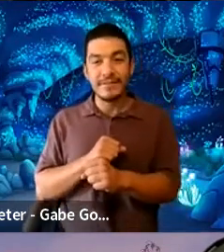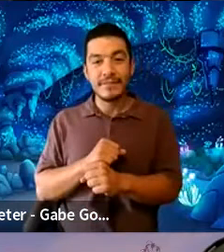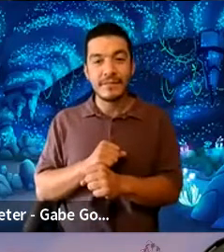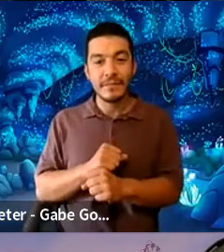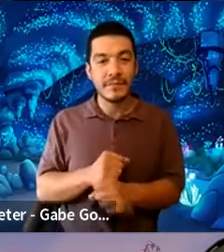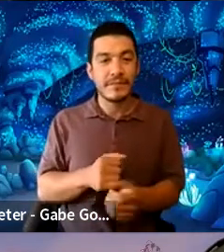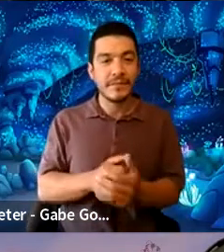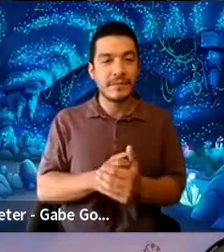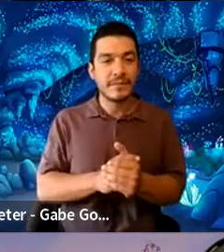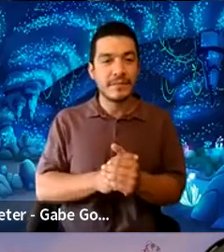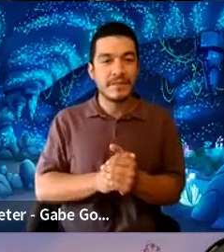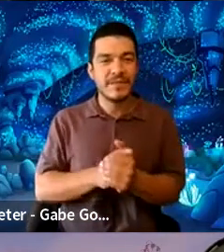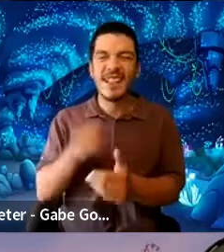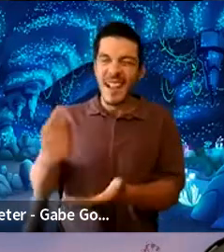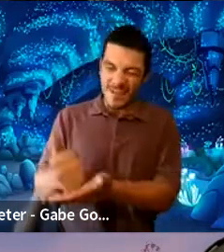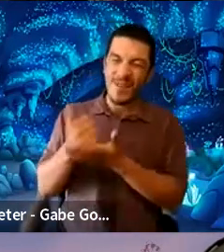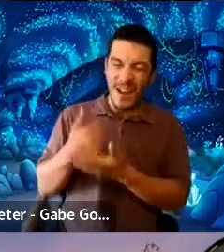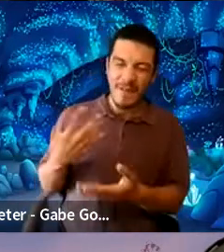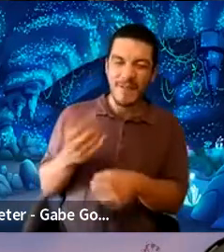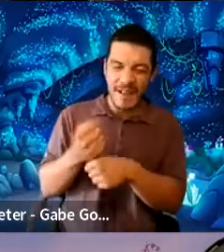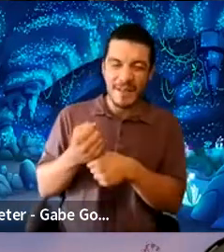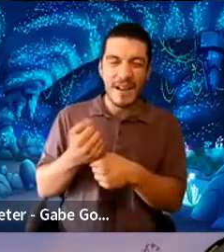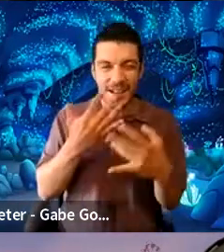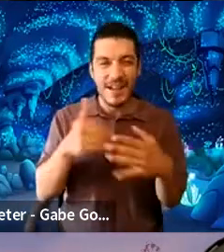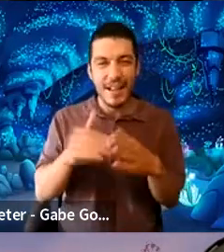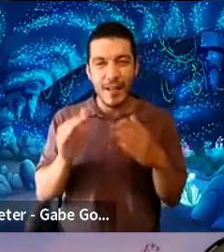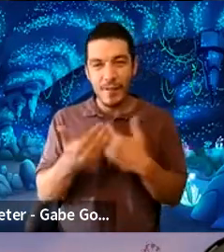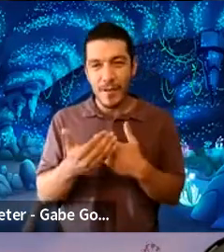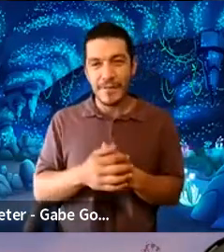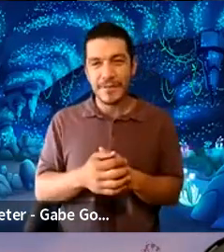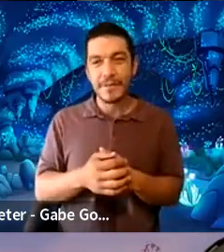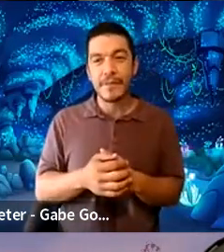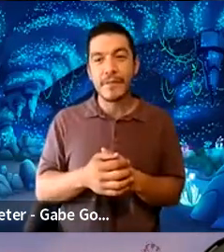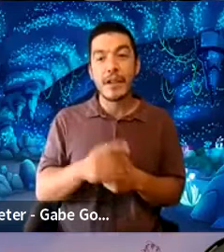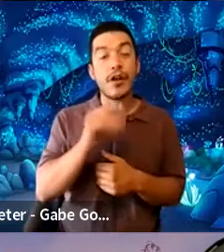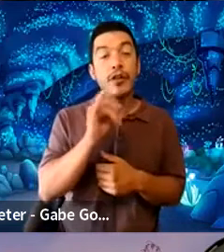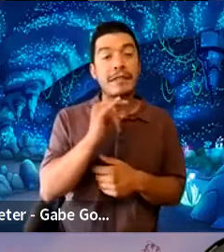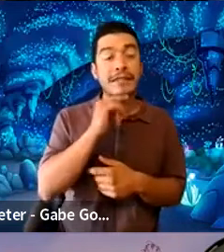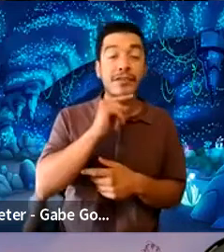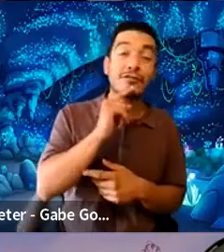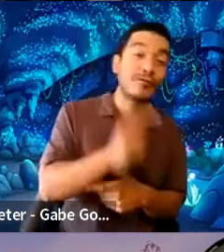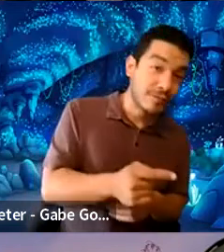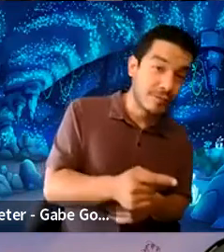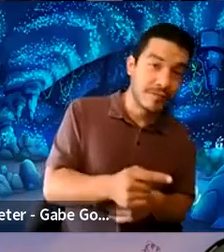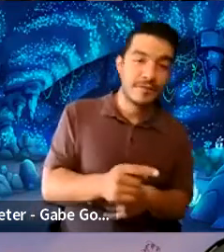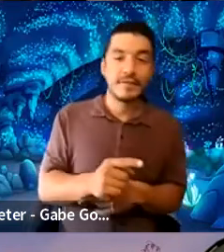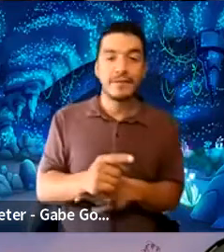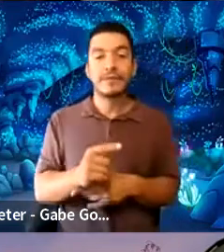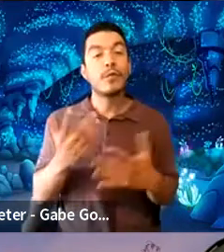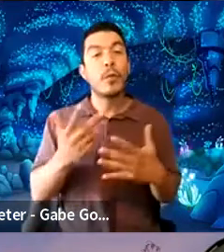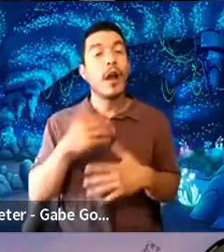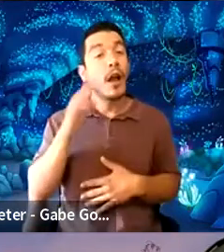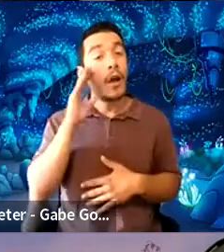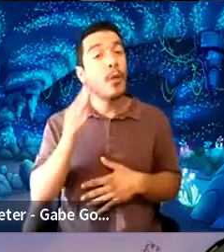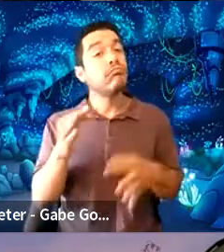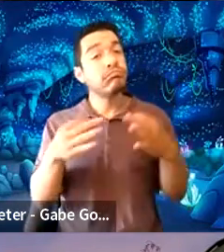You have helped us craft what the songs would be in the room. You're being a little overly modest. True. And what I would